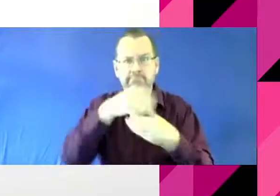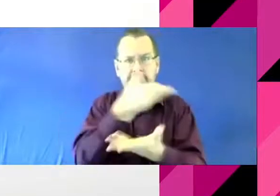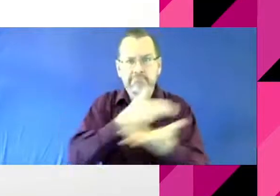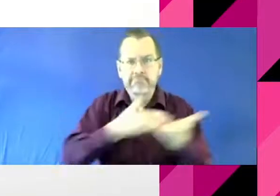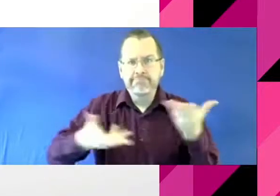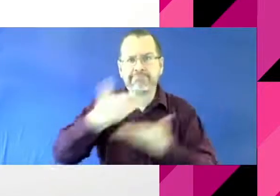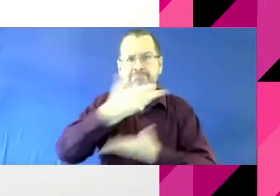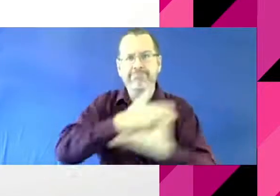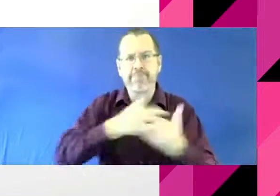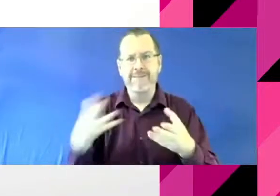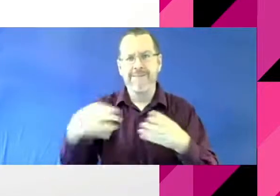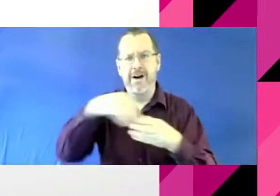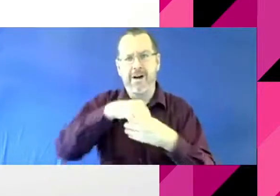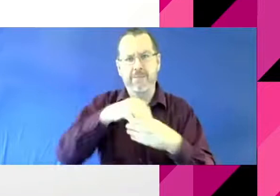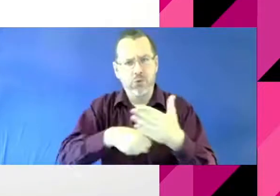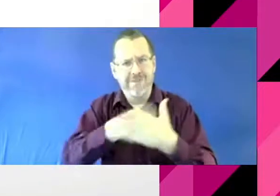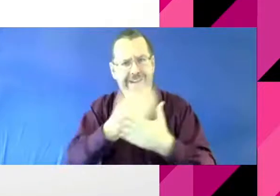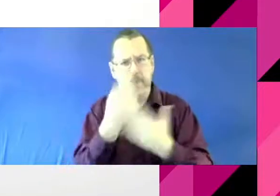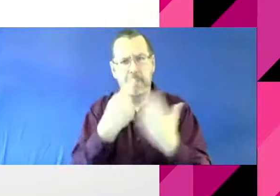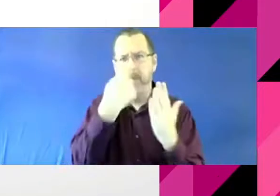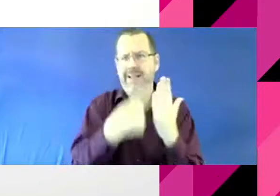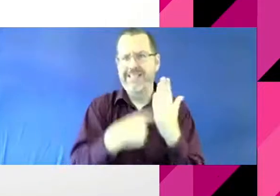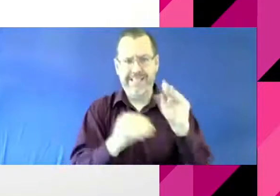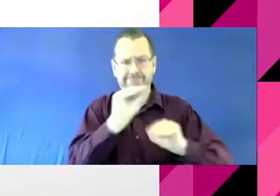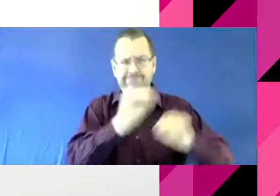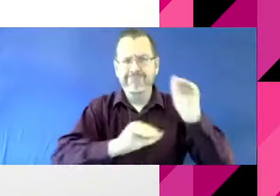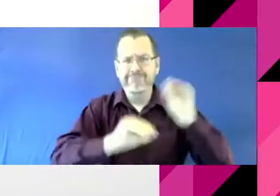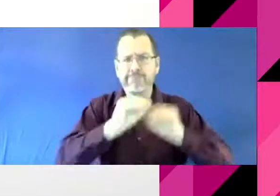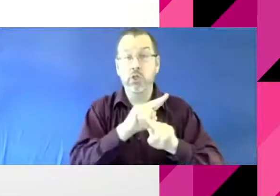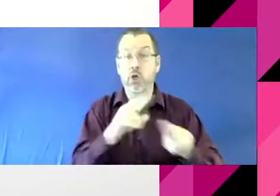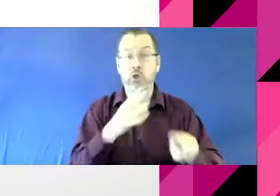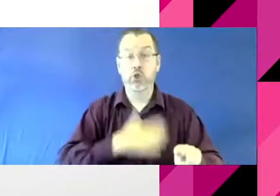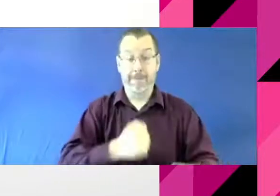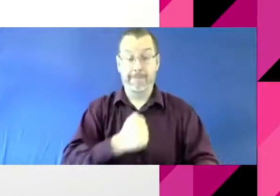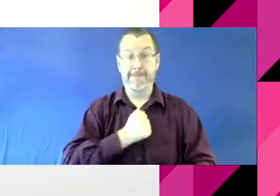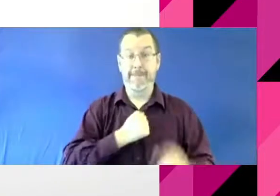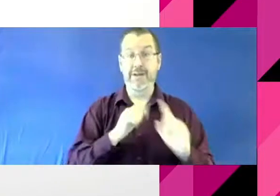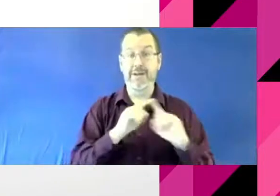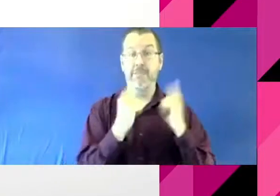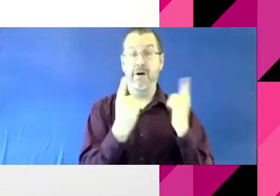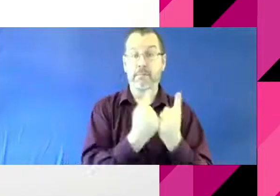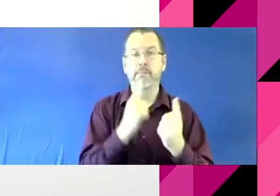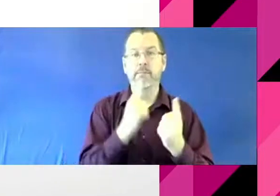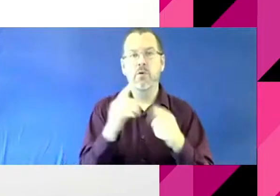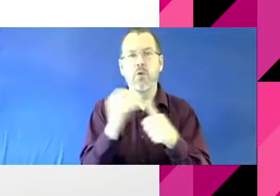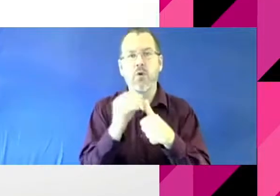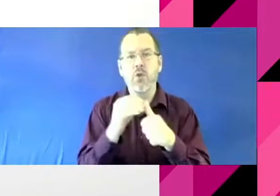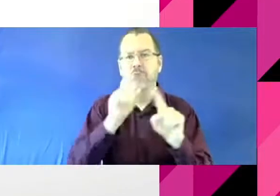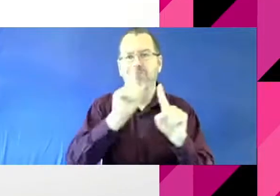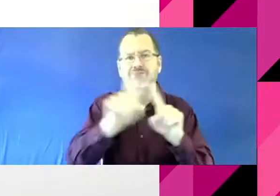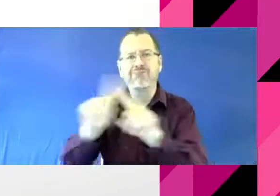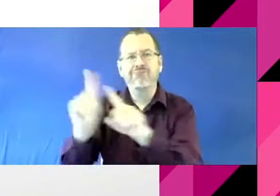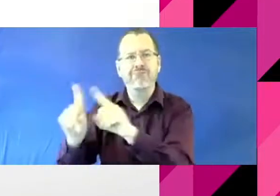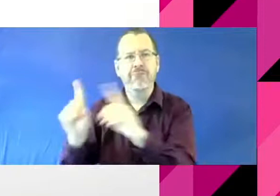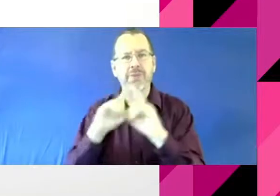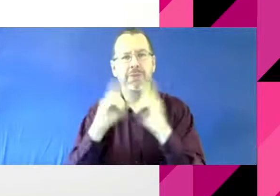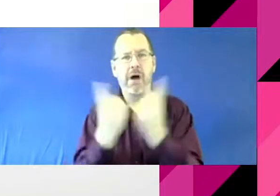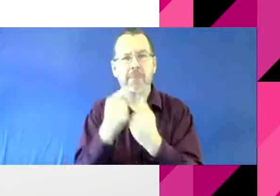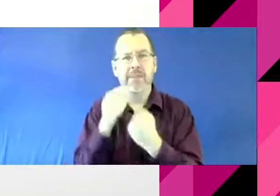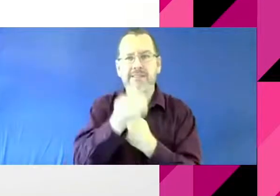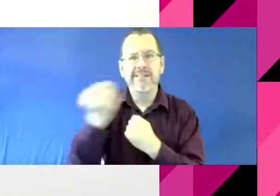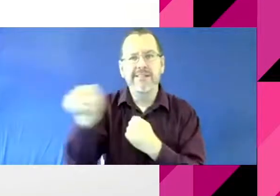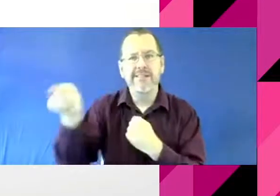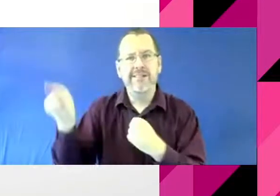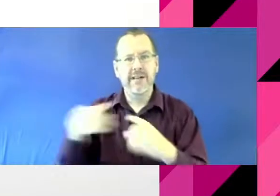not just in my own department, but in time across a full range of policy, different departments of public